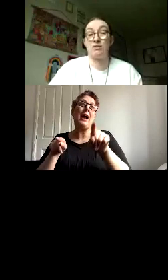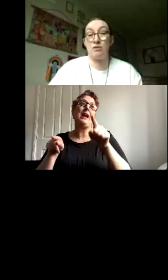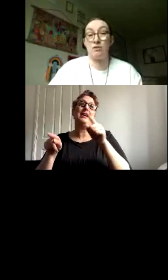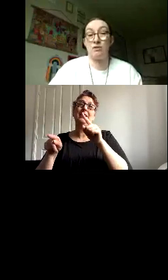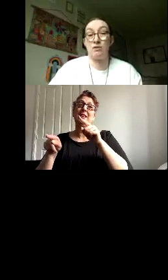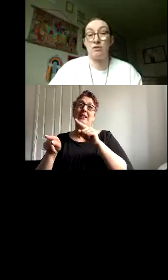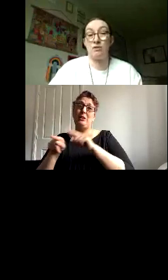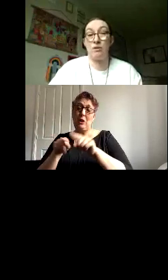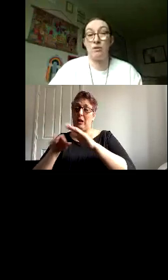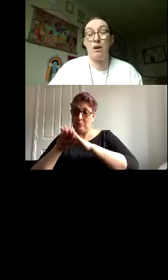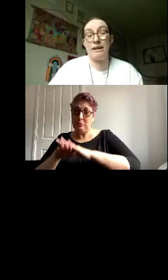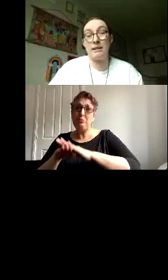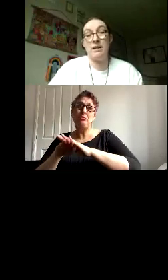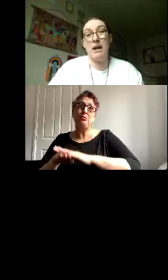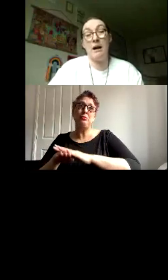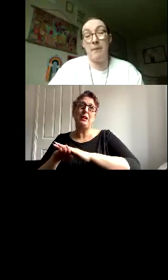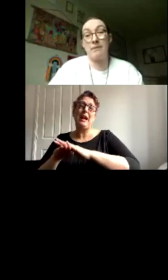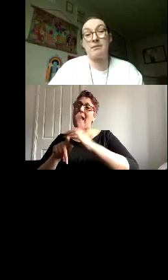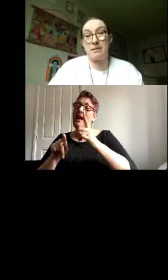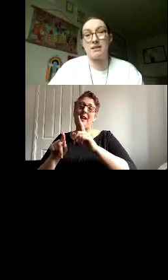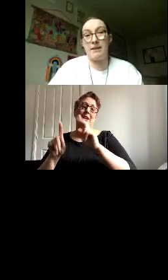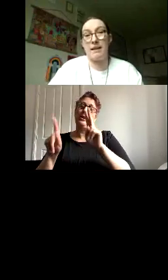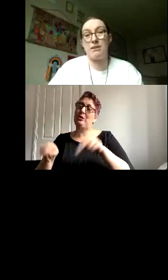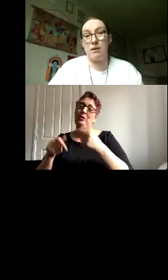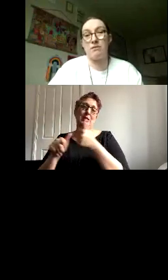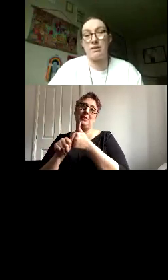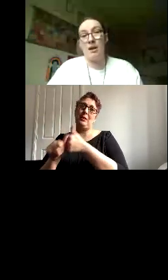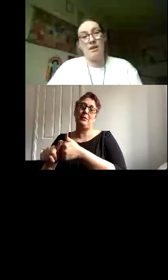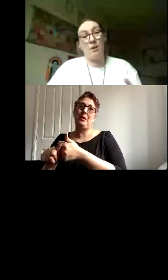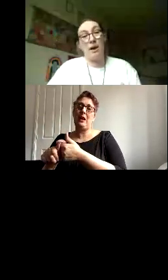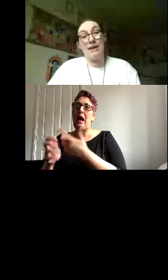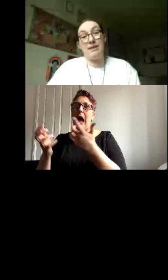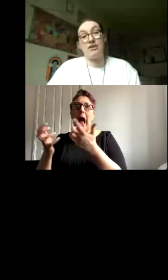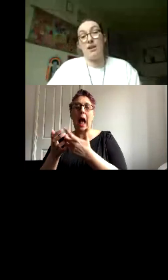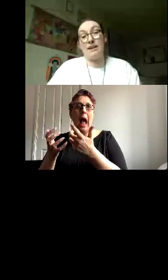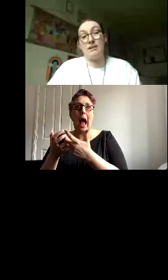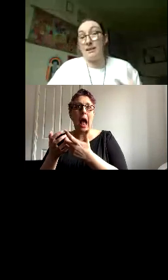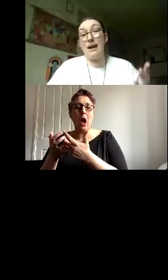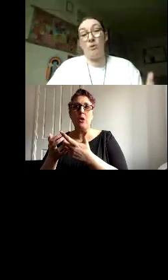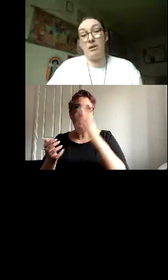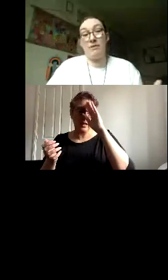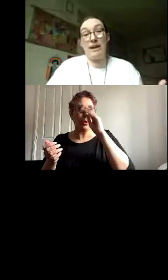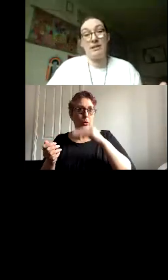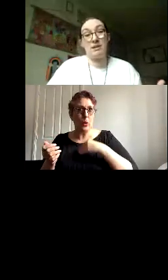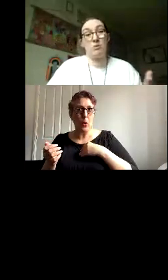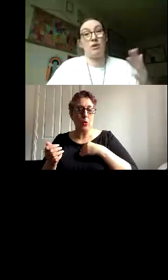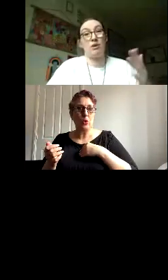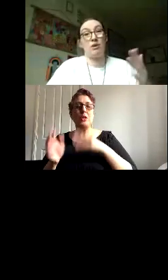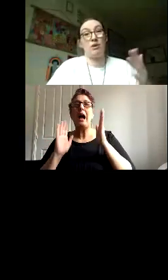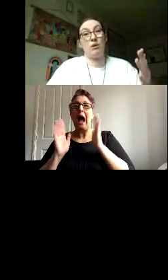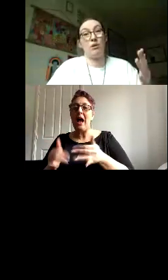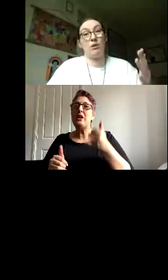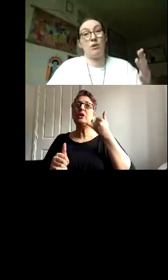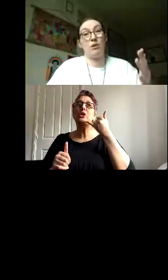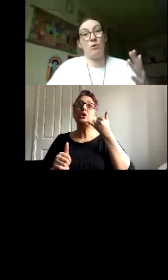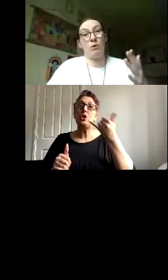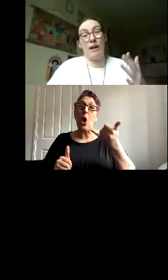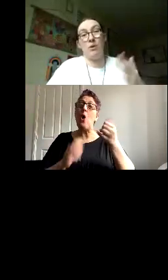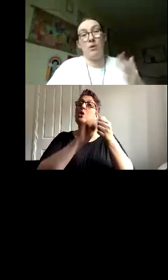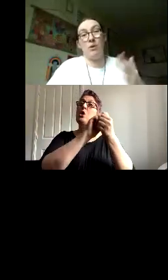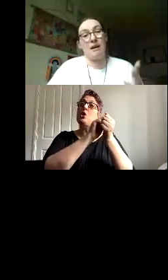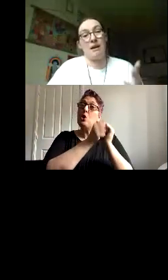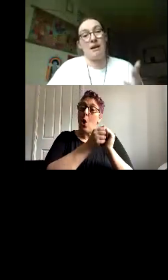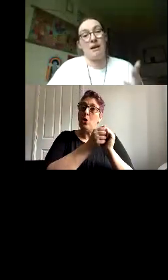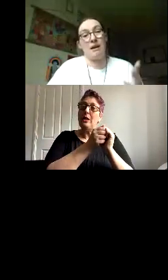him. The way that she ended up finding out all of this was that she had to call one of her colleagues.